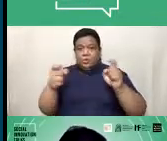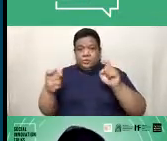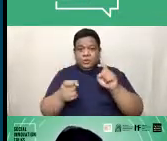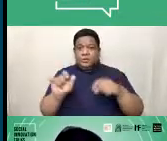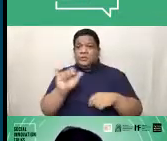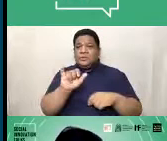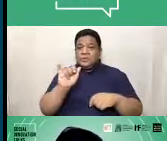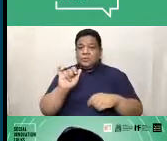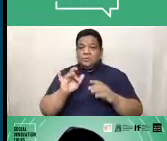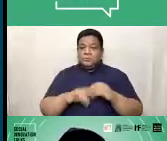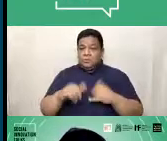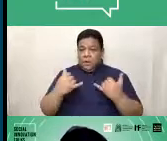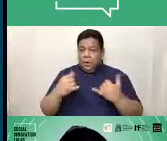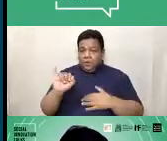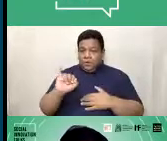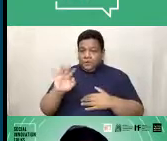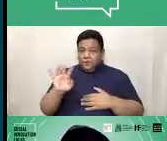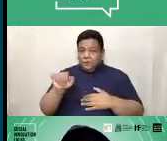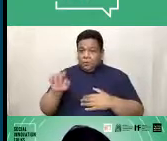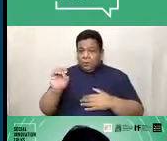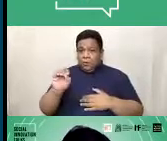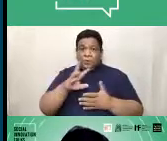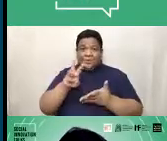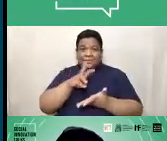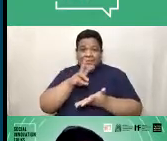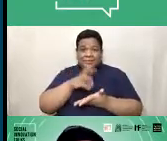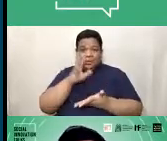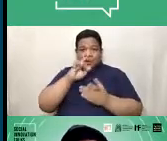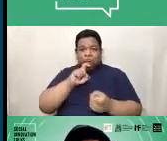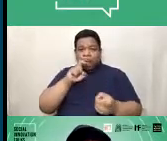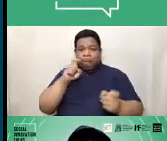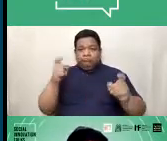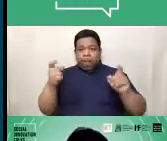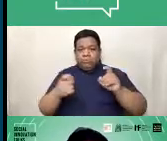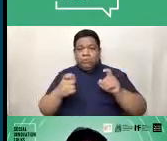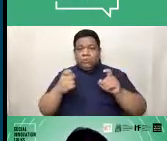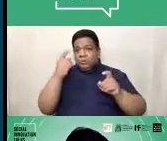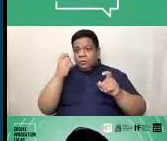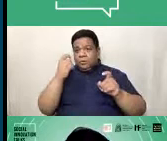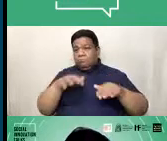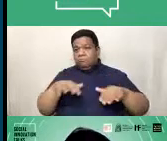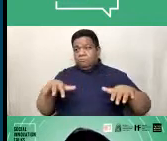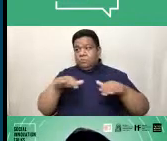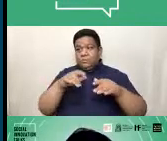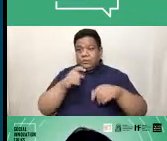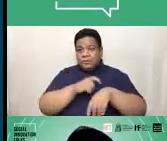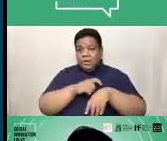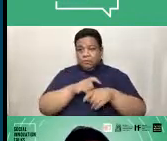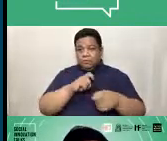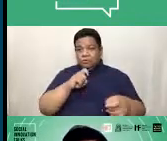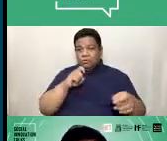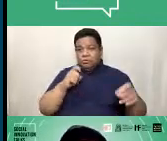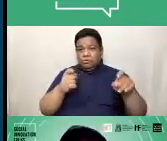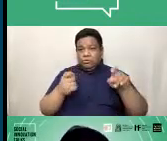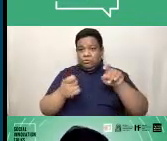Industry 4.0, cities are also changing. And it's funny because when you're living within a period of change, at times it's